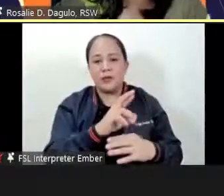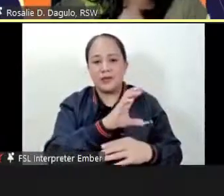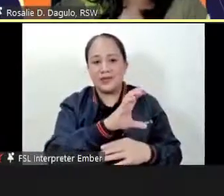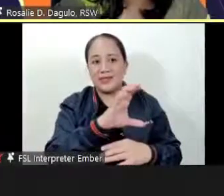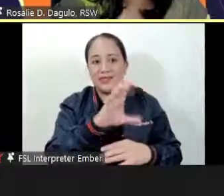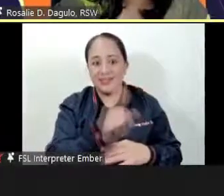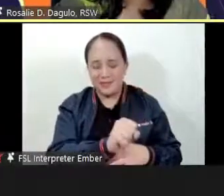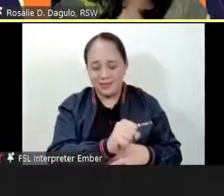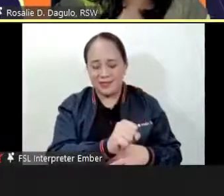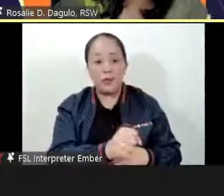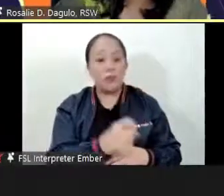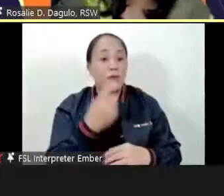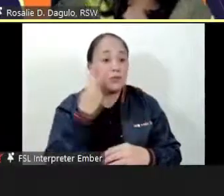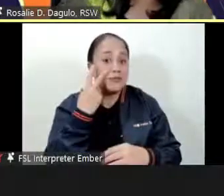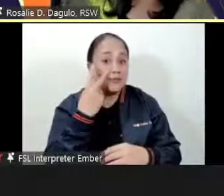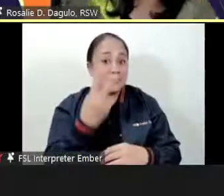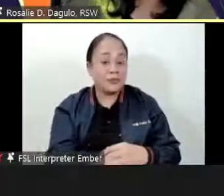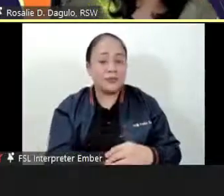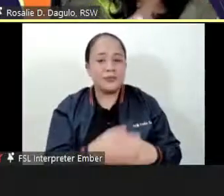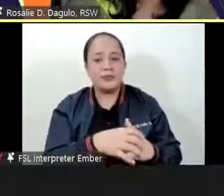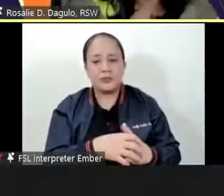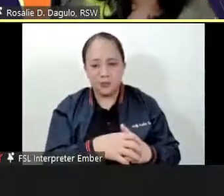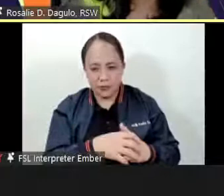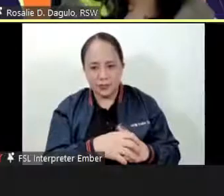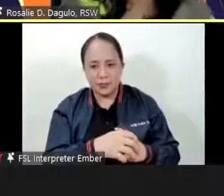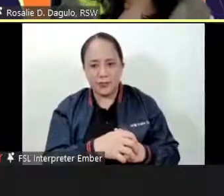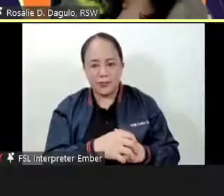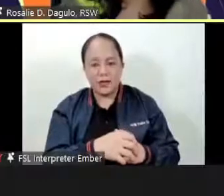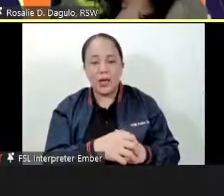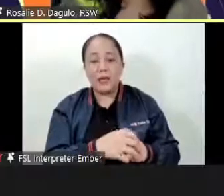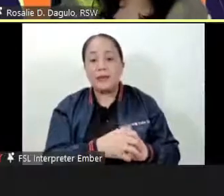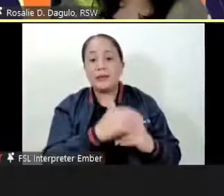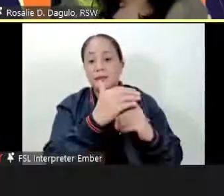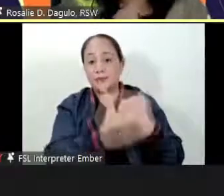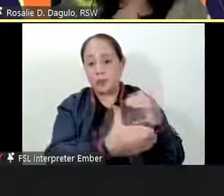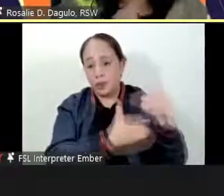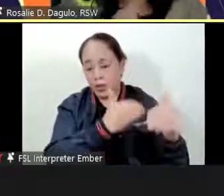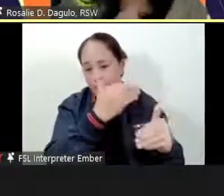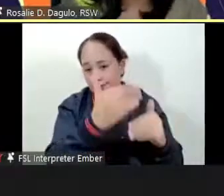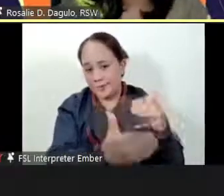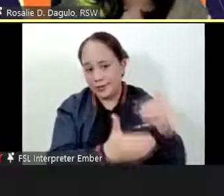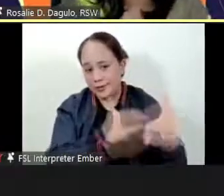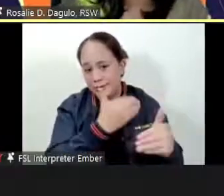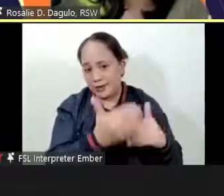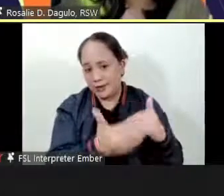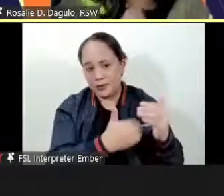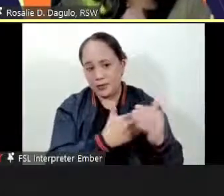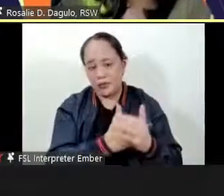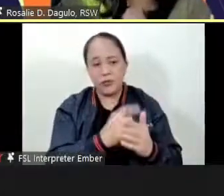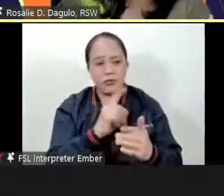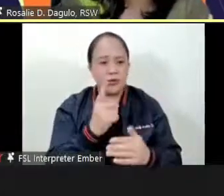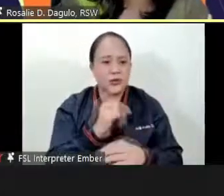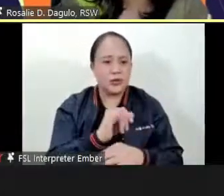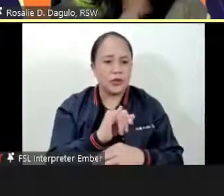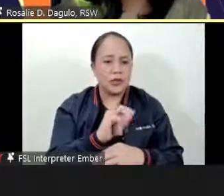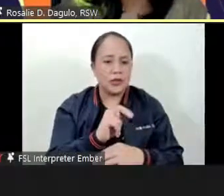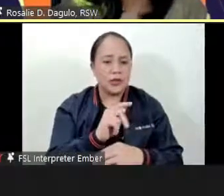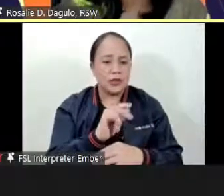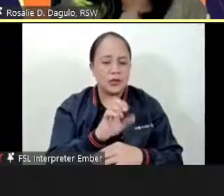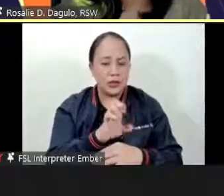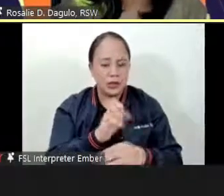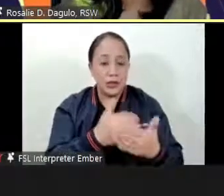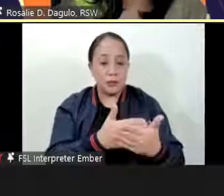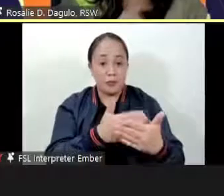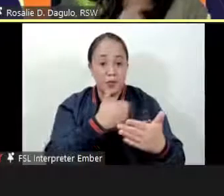would note that the process begins with an intake assessment. A